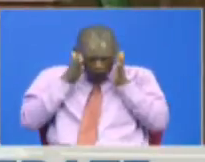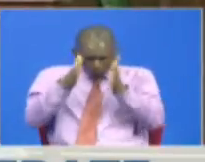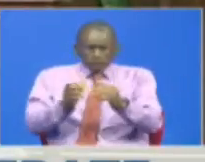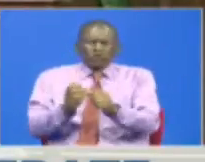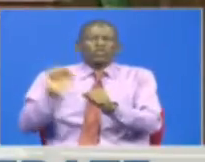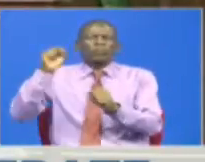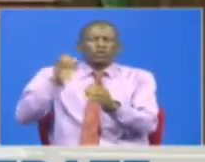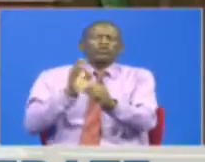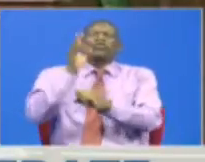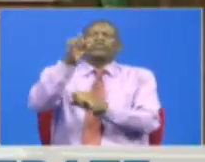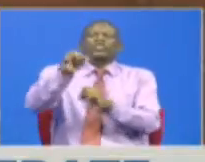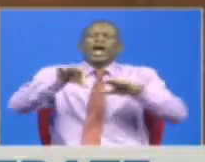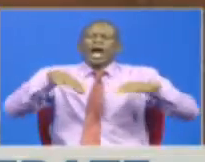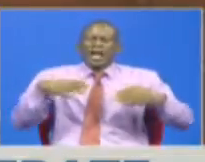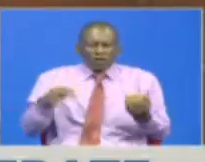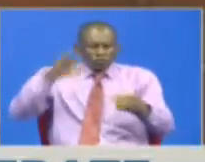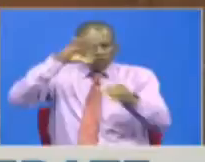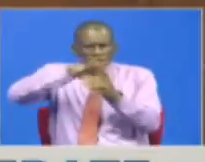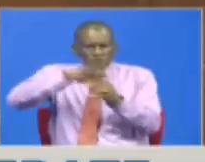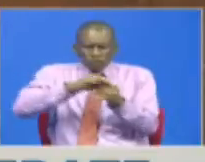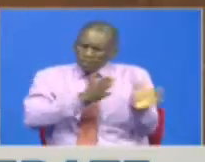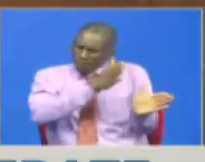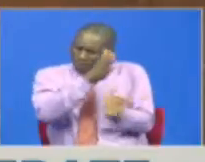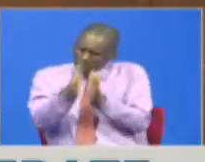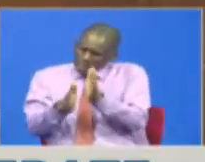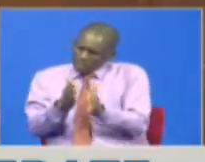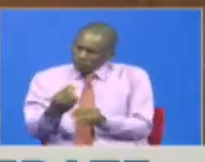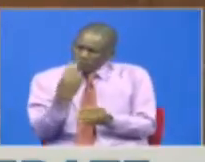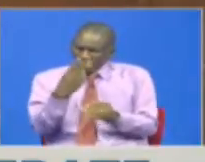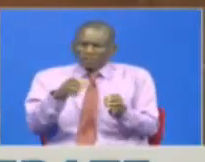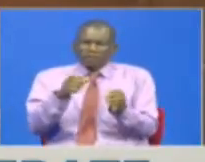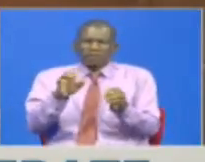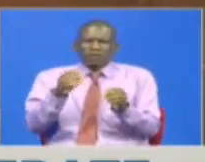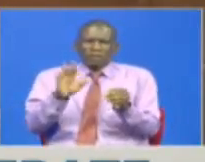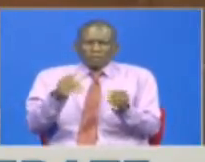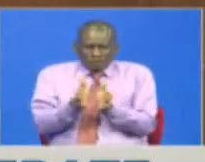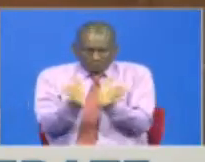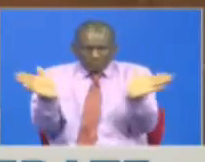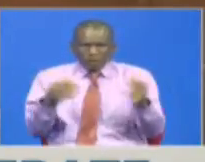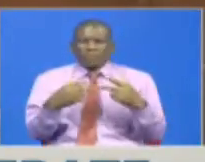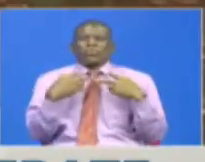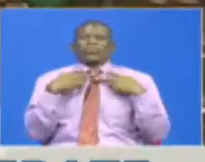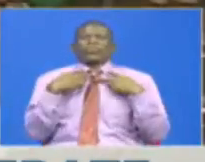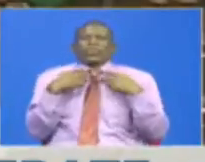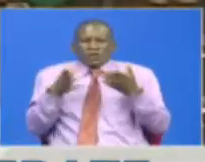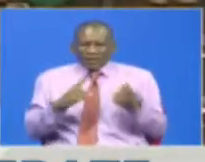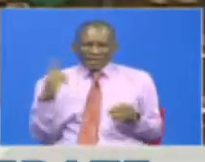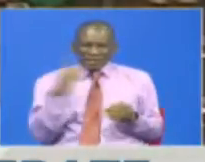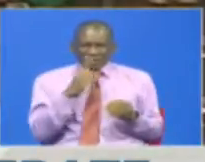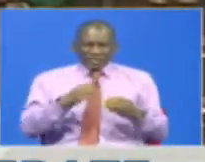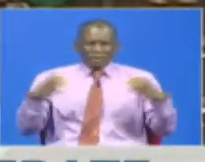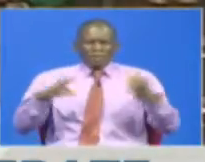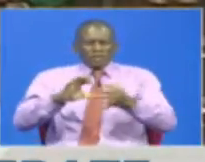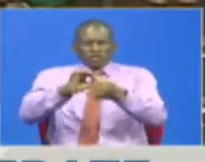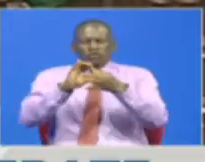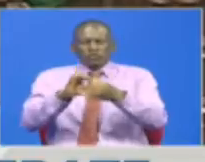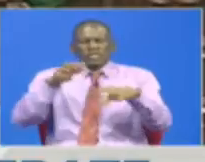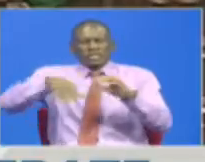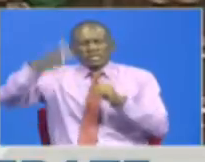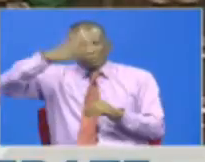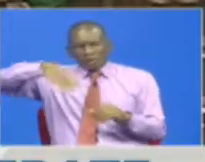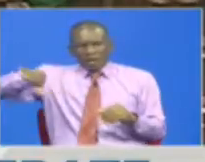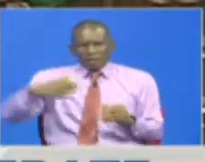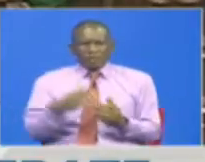how their voting pattern would sit with the electorate. The stalemate is now threatening party unity in the House. We